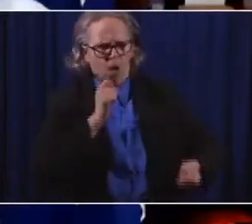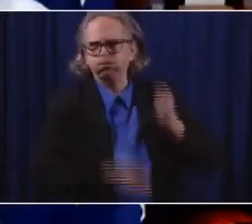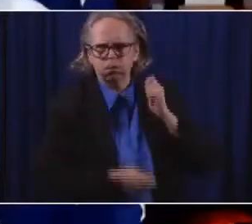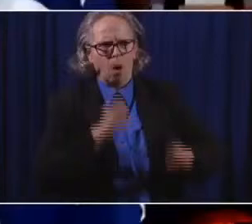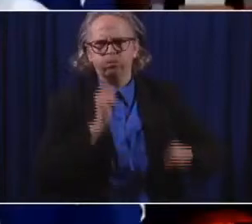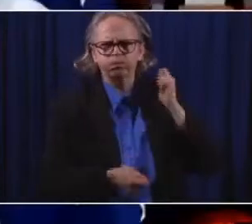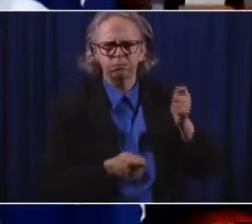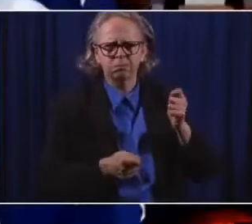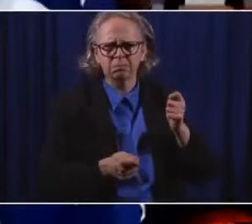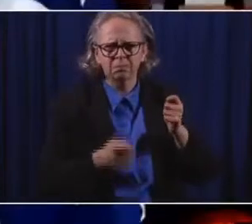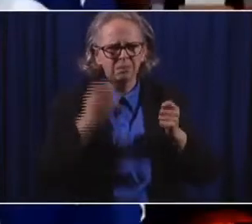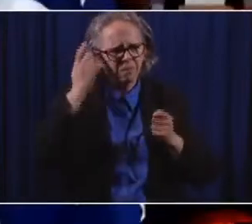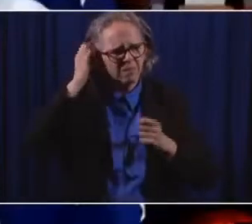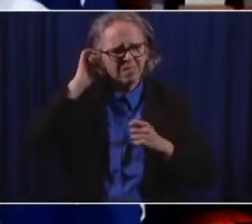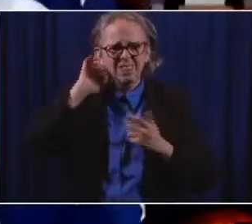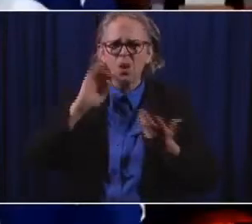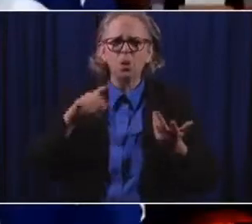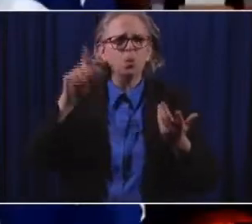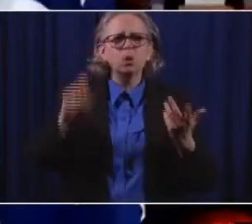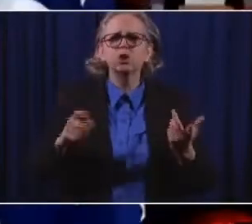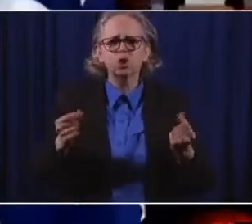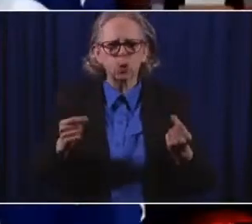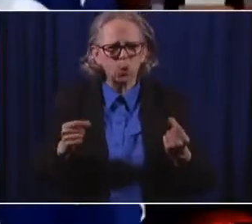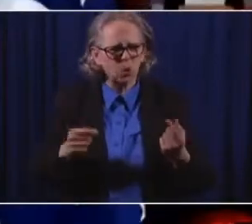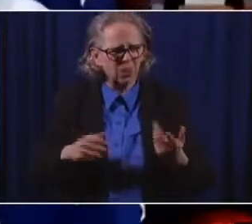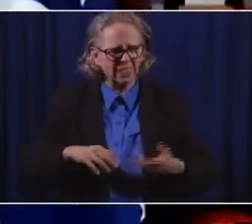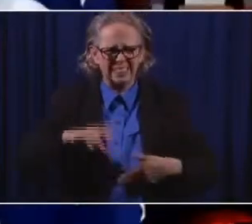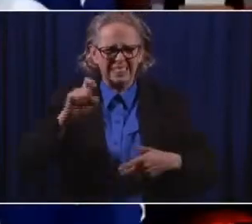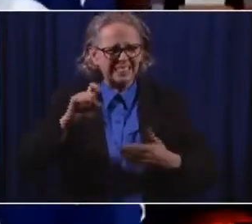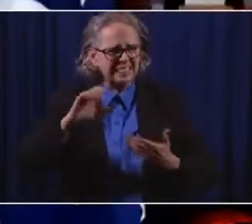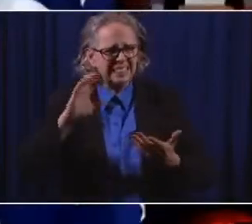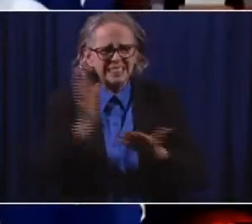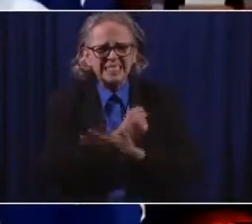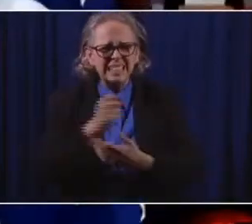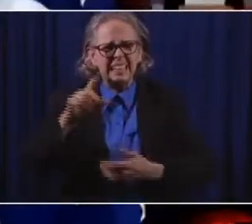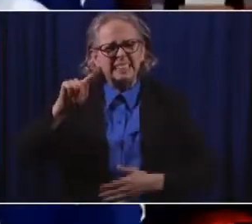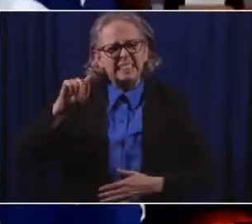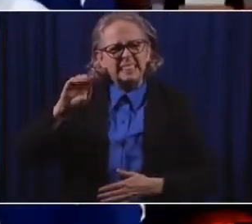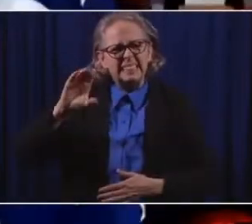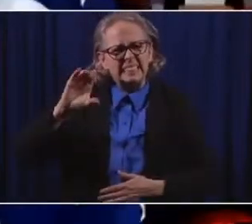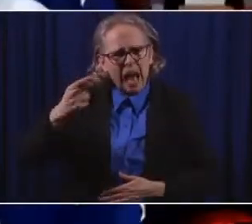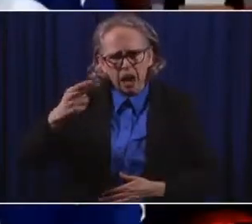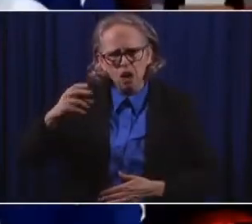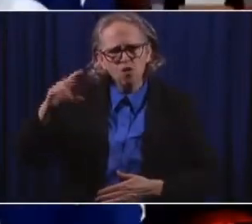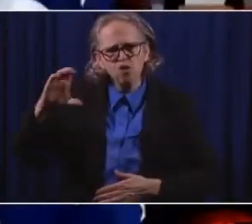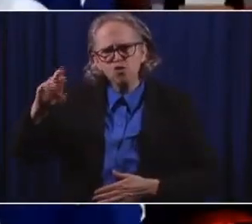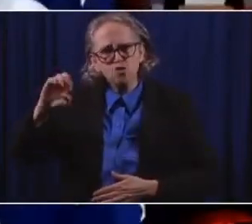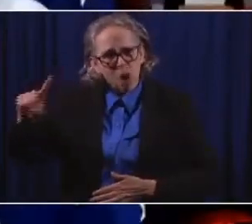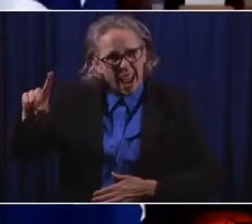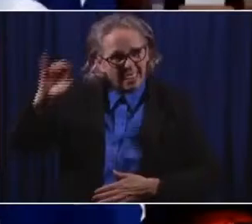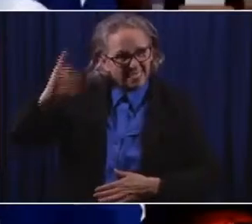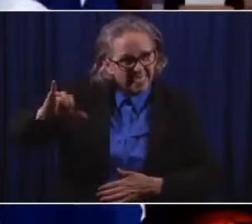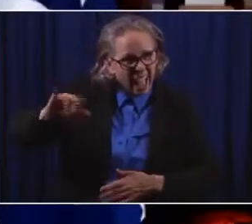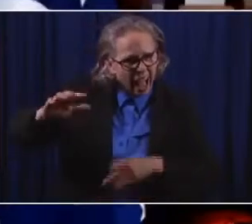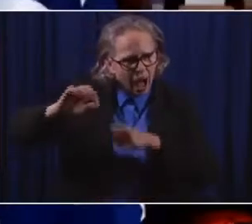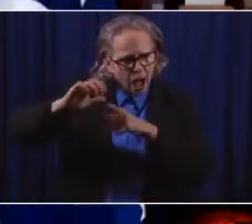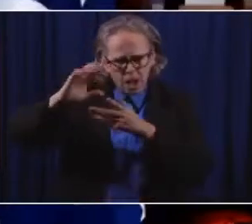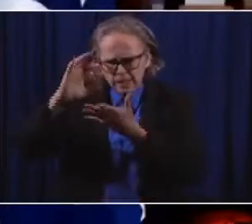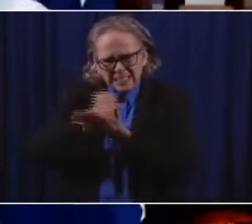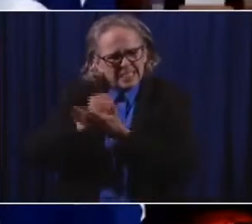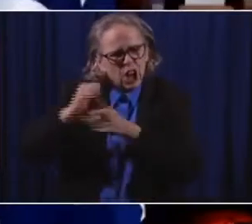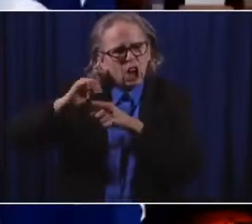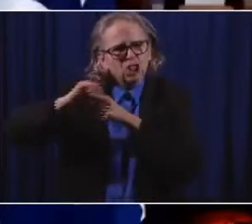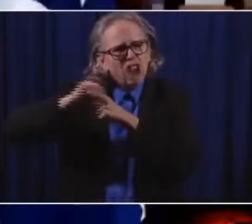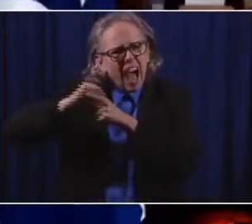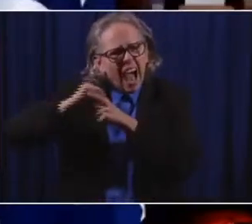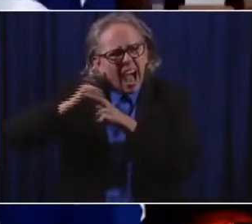Cred, we have the opportunity for employers of this state to upskill their employees, to upskill somebody perhaps that they want to